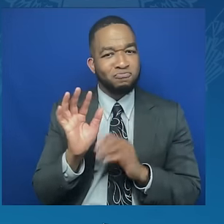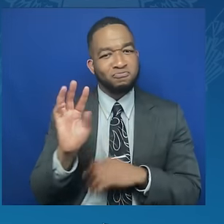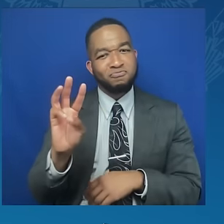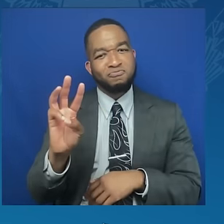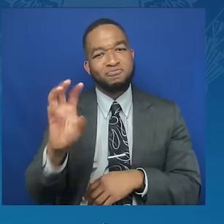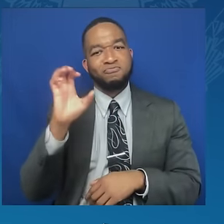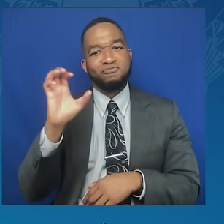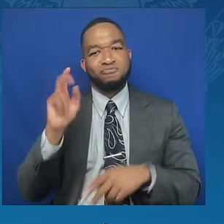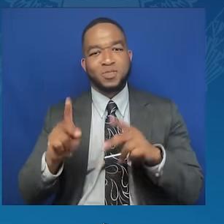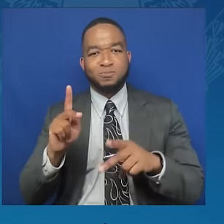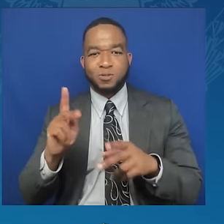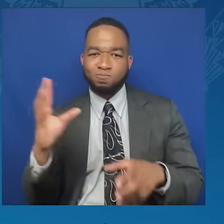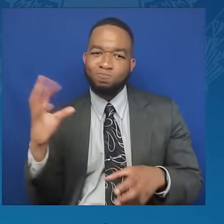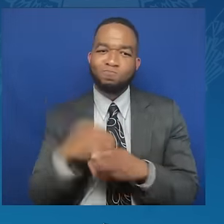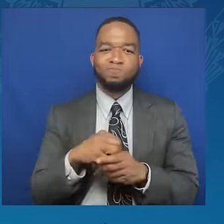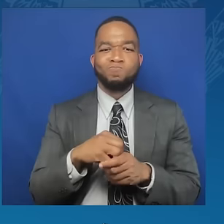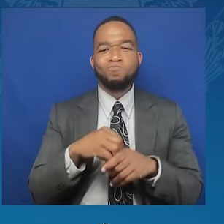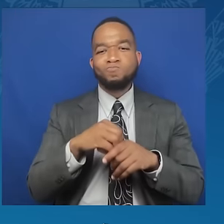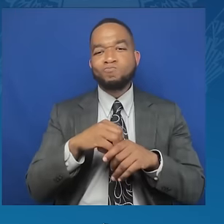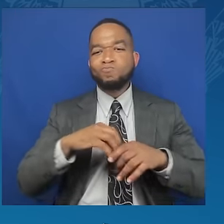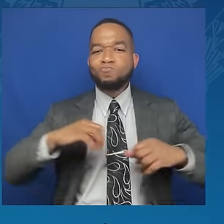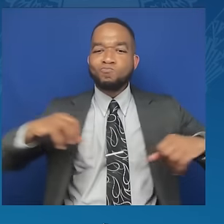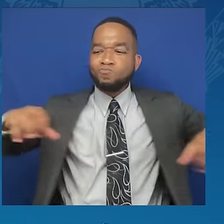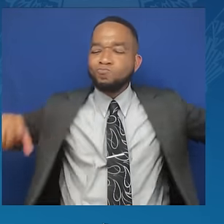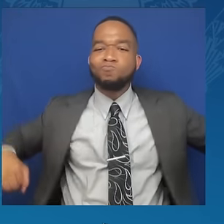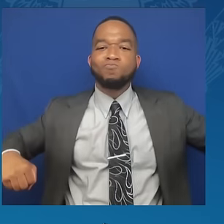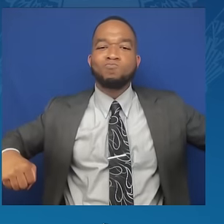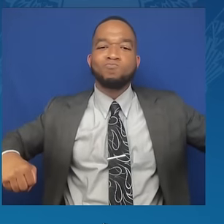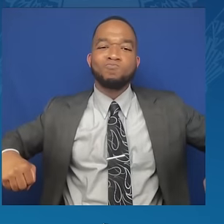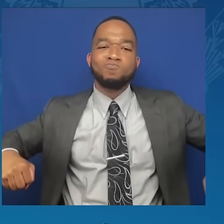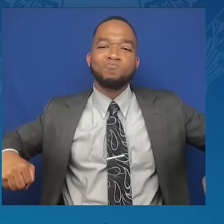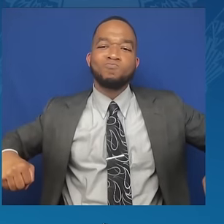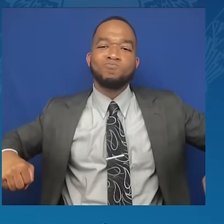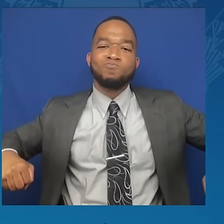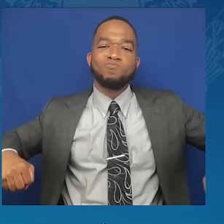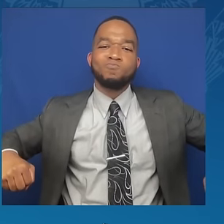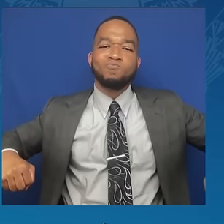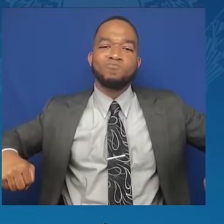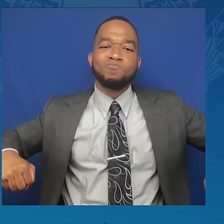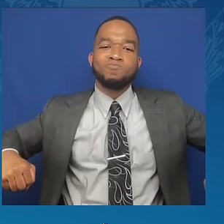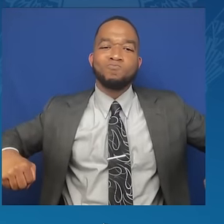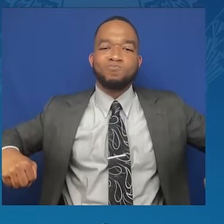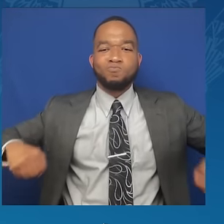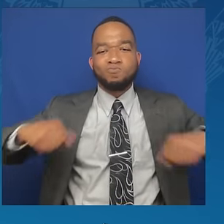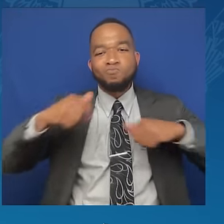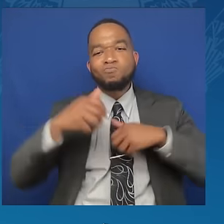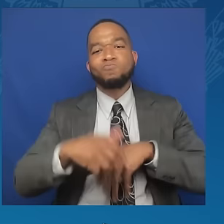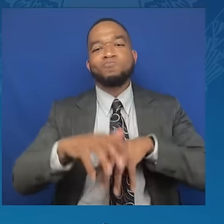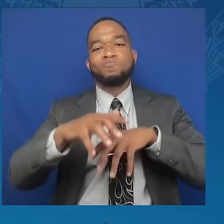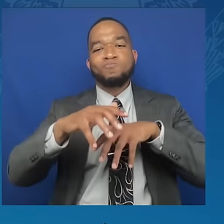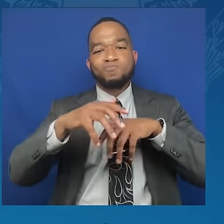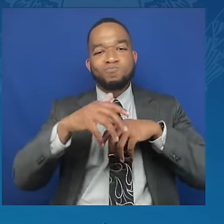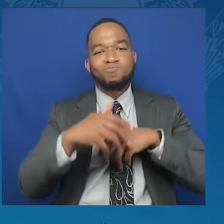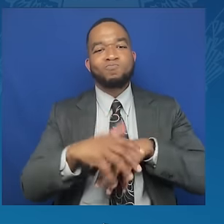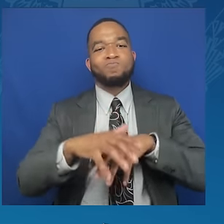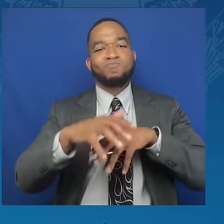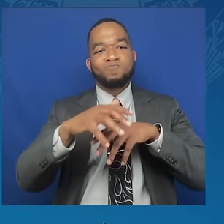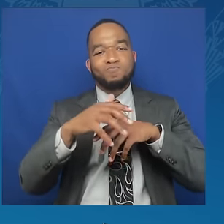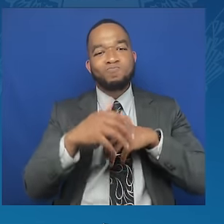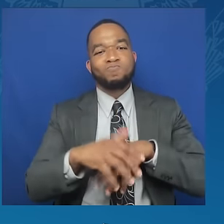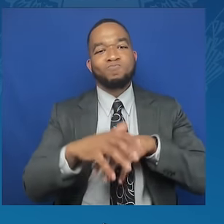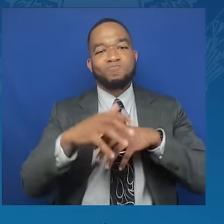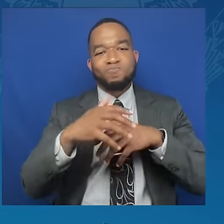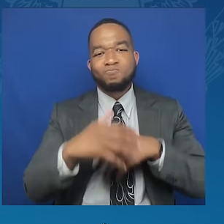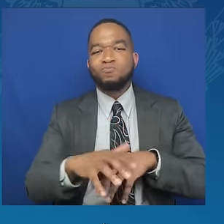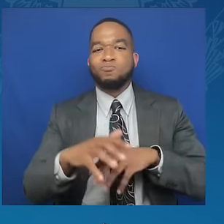hand, shoulder to shoulder. They marched for the freedoms that were theirs by birth and theirs by